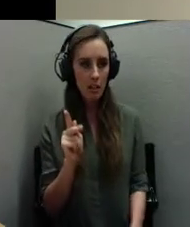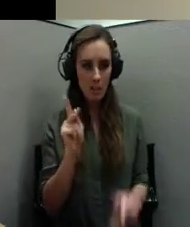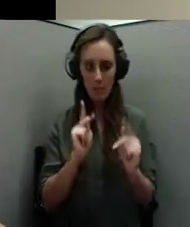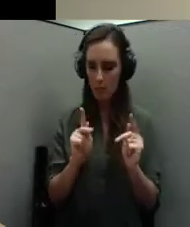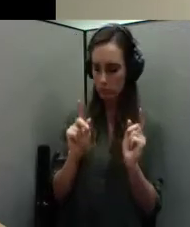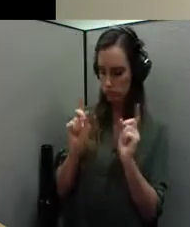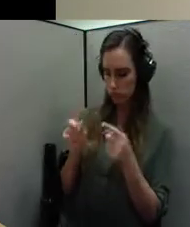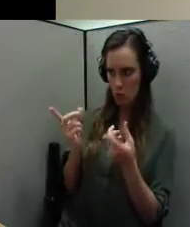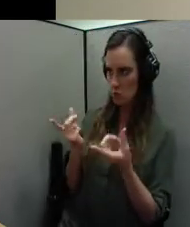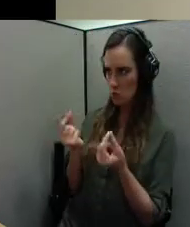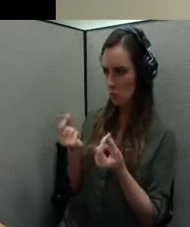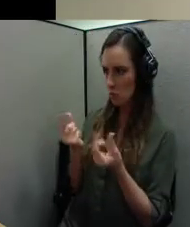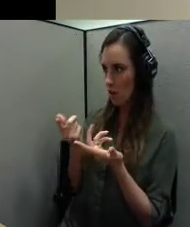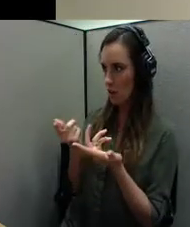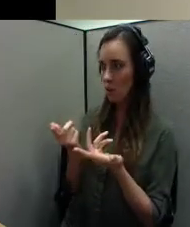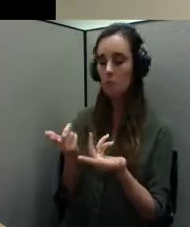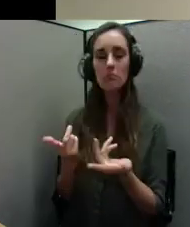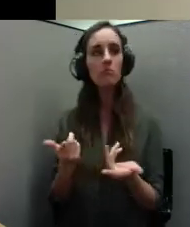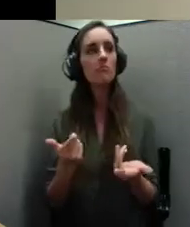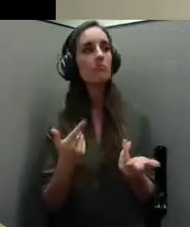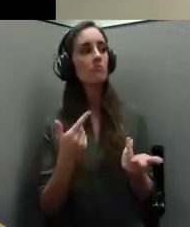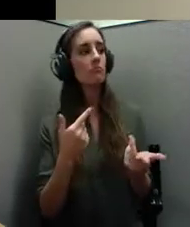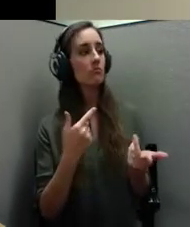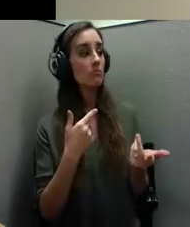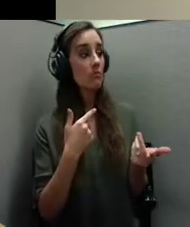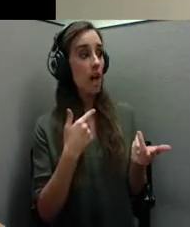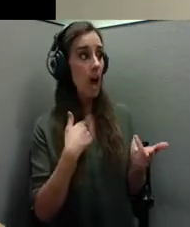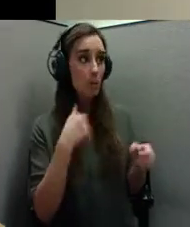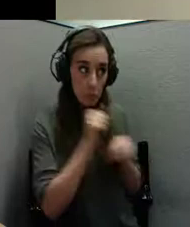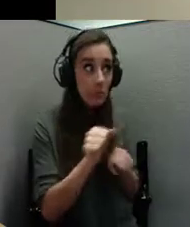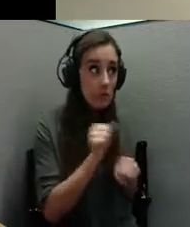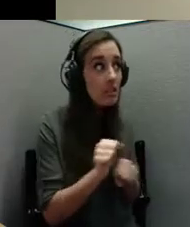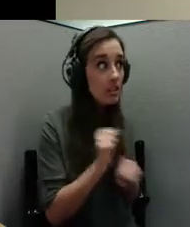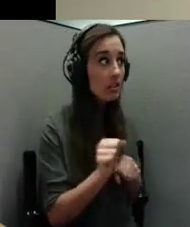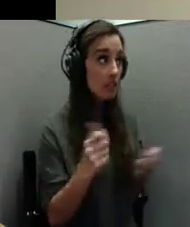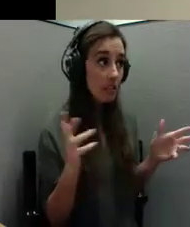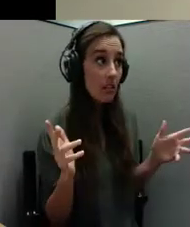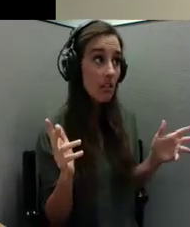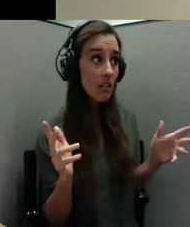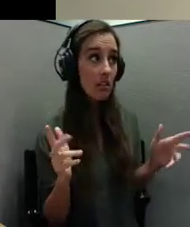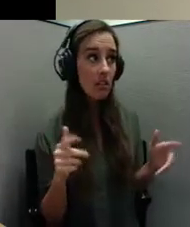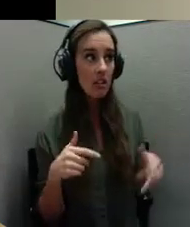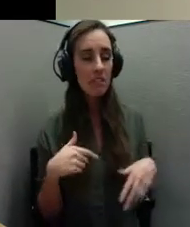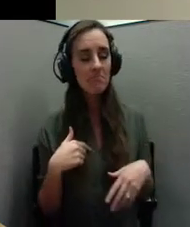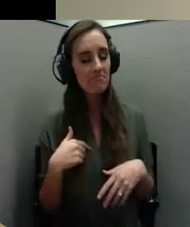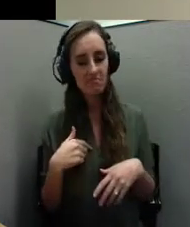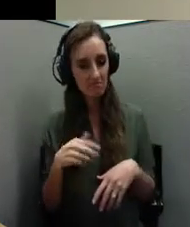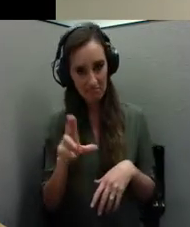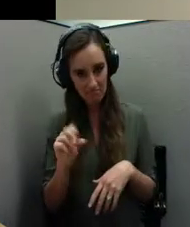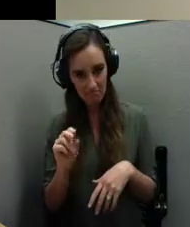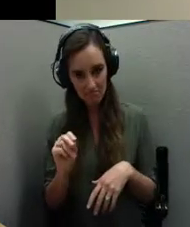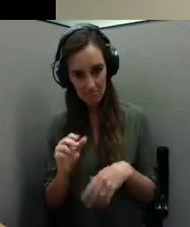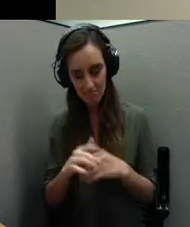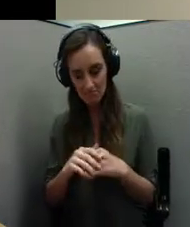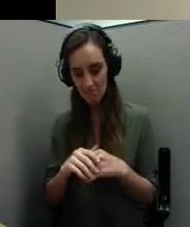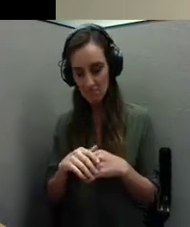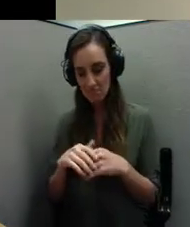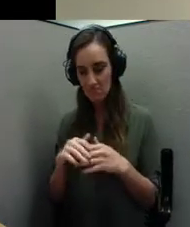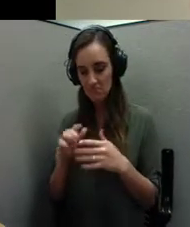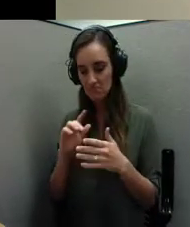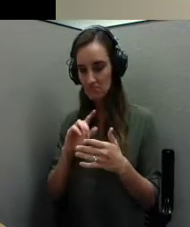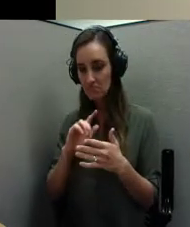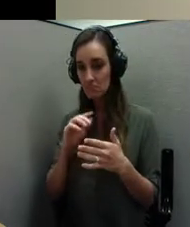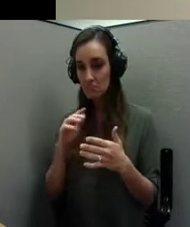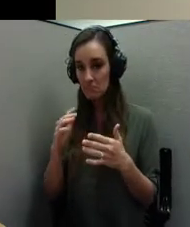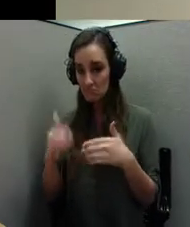to that section and sleep, and he'd sleep in all kinds of different places until one day he settled himself in a place he had never slept in before, and he